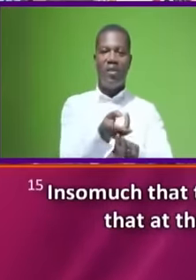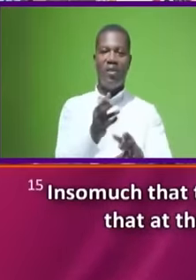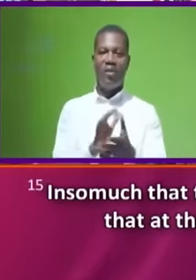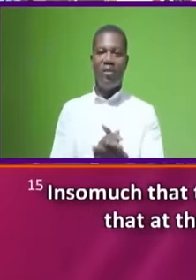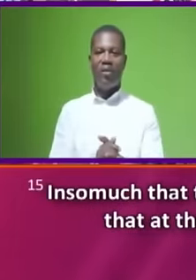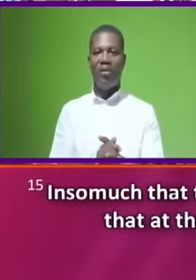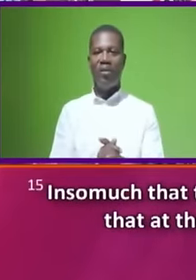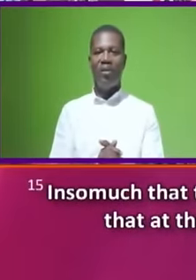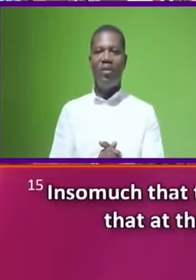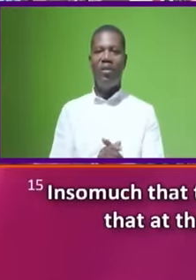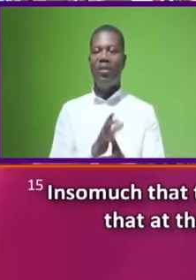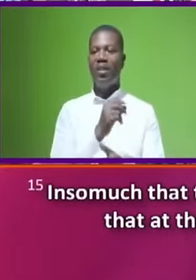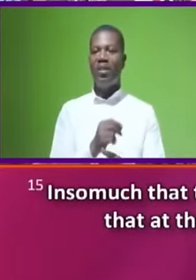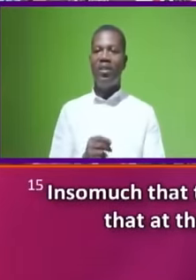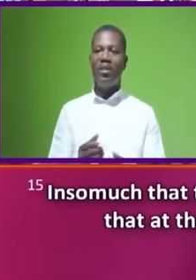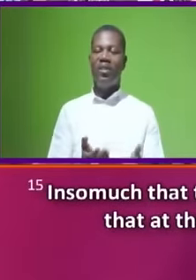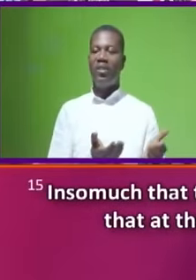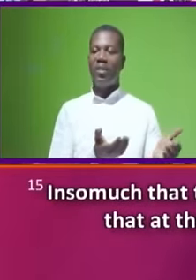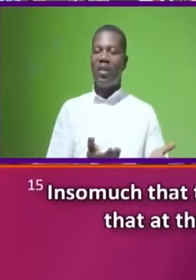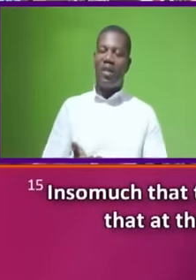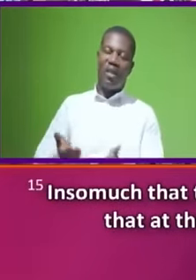And laid them on beds.